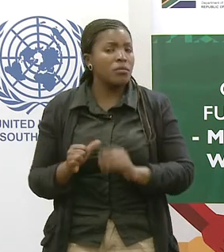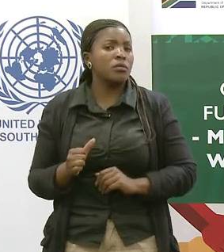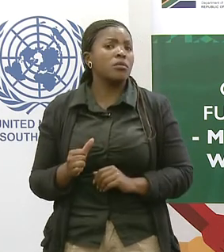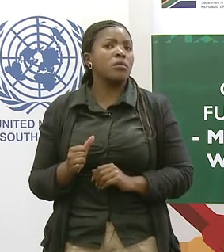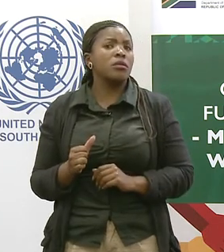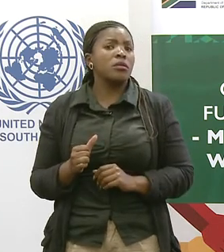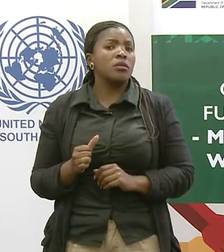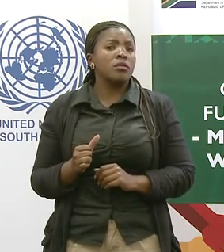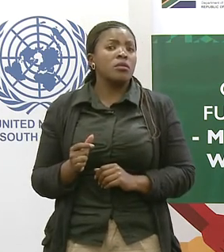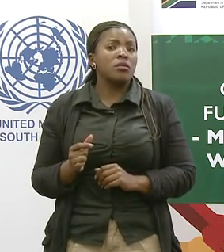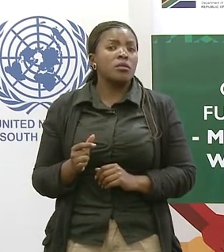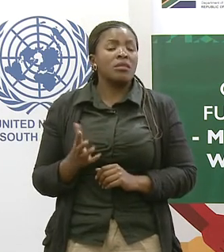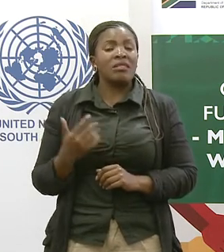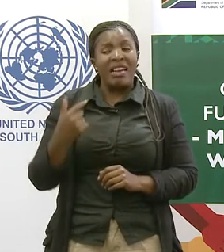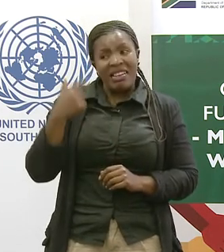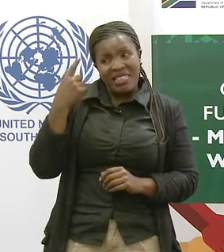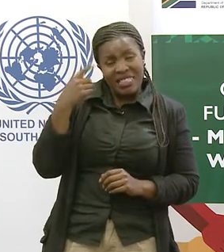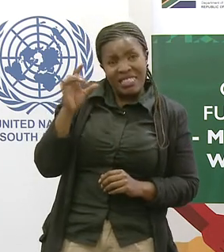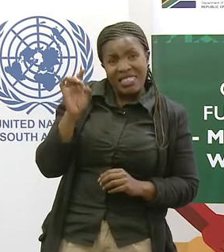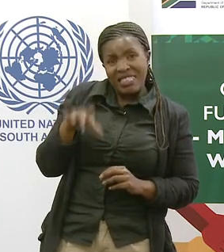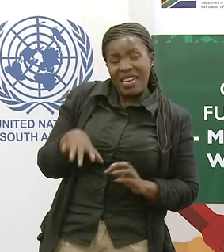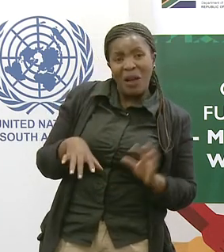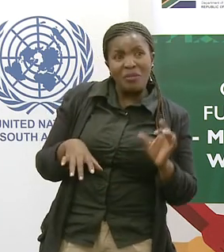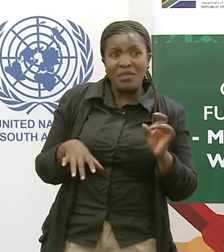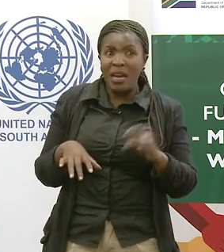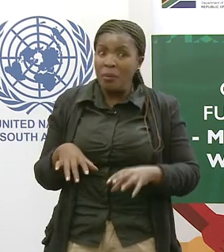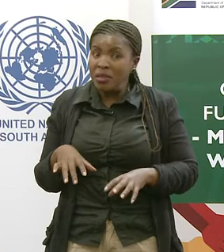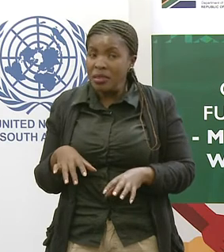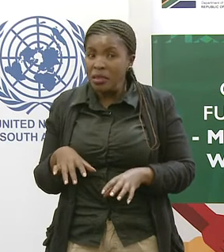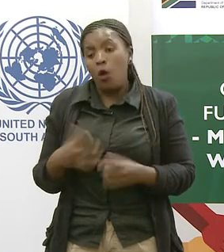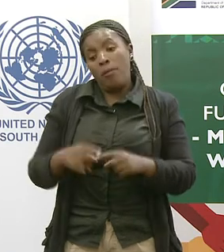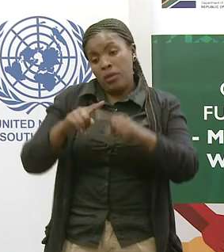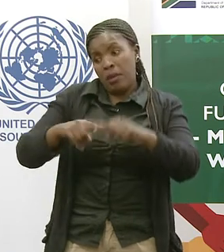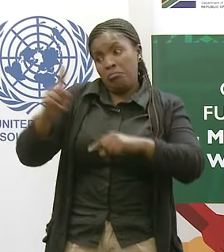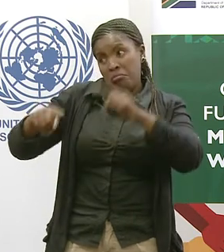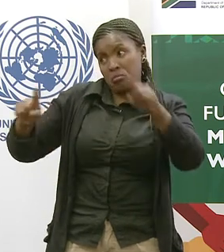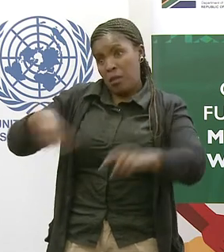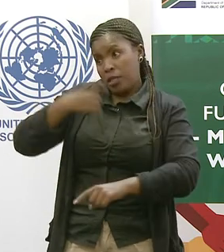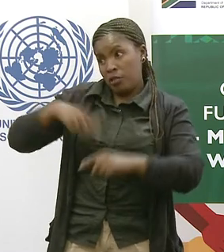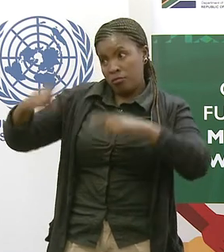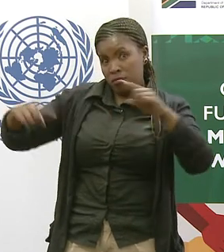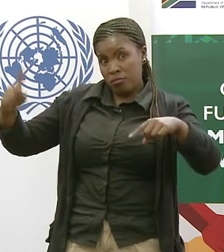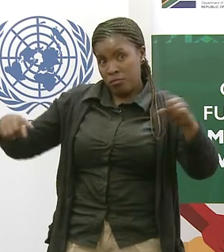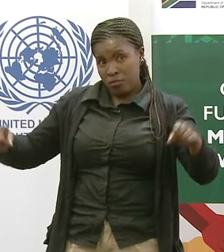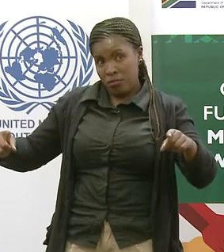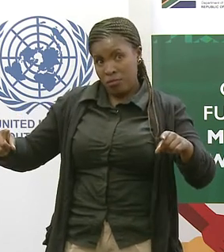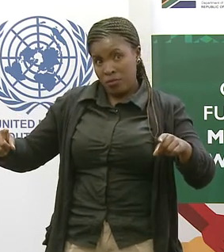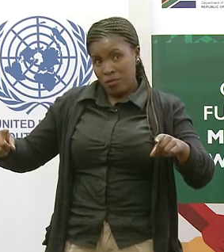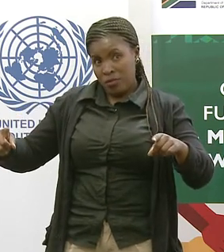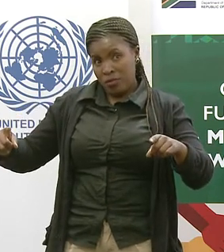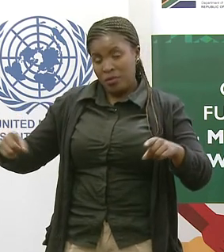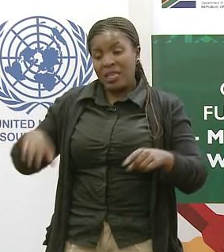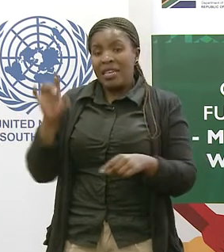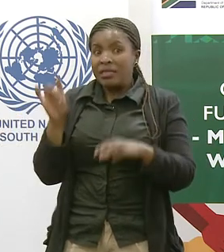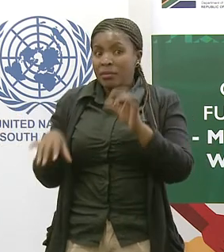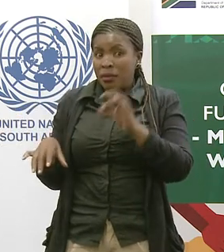And sometimes, depending on the kind of person you are, your circumstances can be so